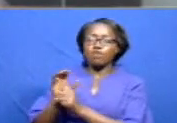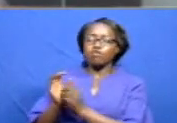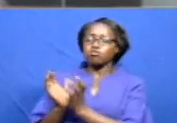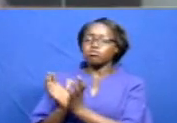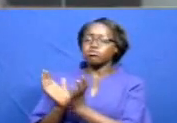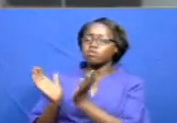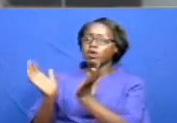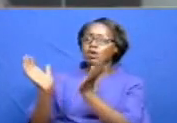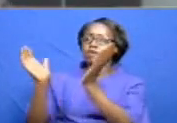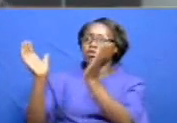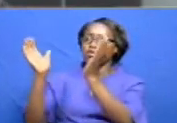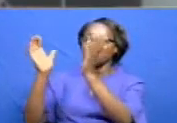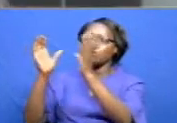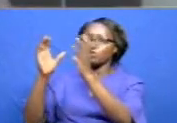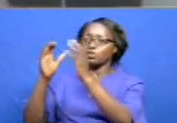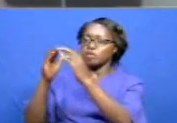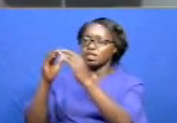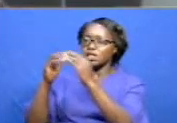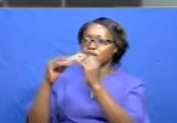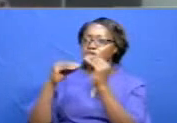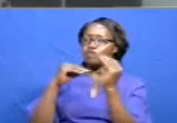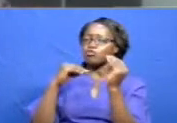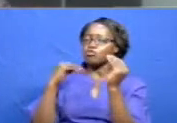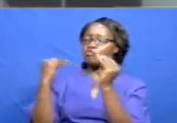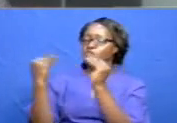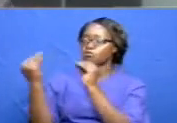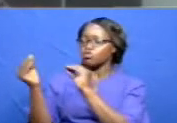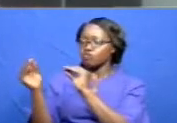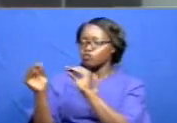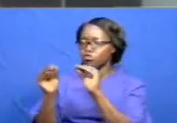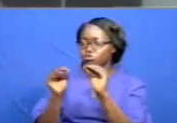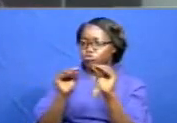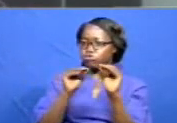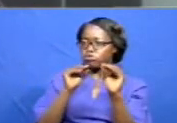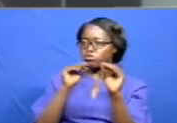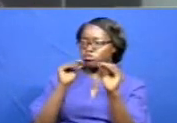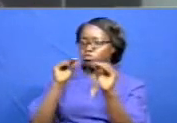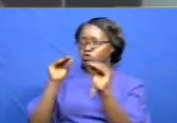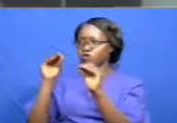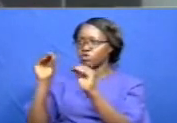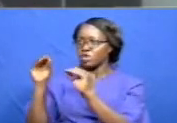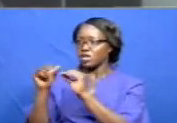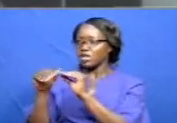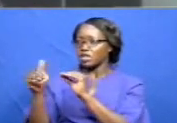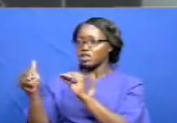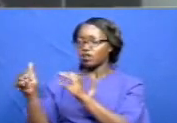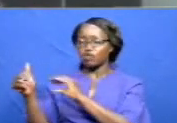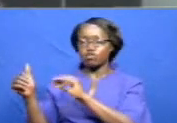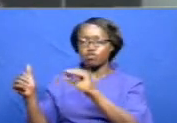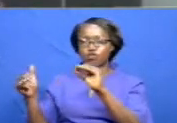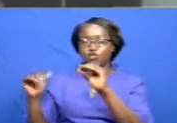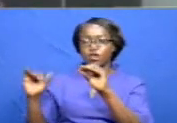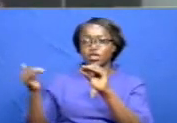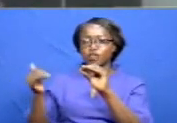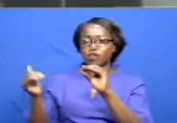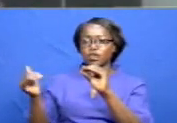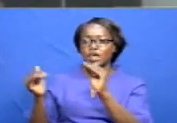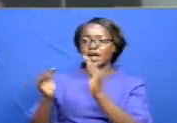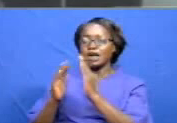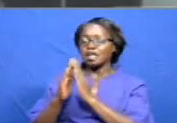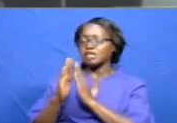over our airspace, moving constantly, and one balloon moves on, a new one replaces it, and the signal seamlessly